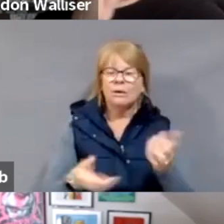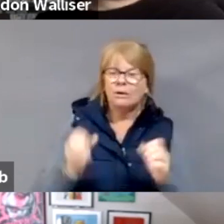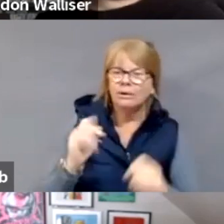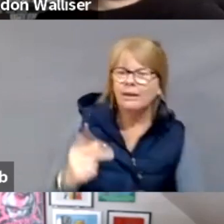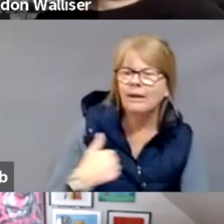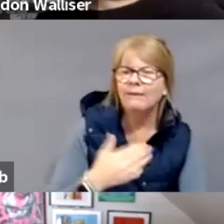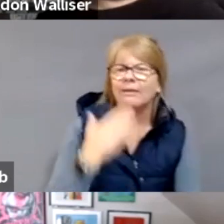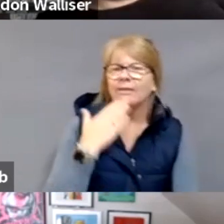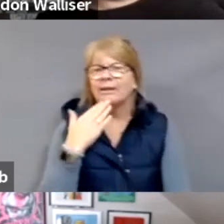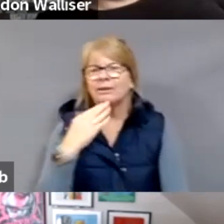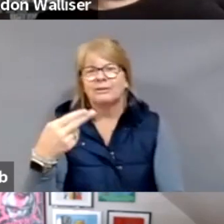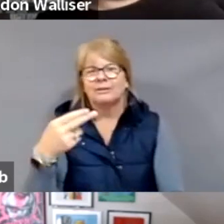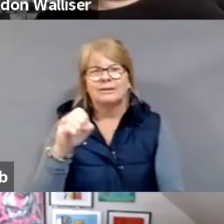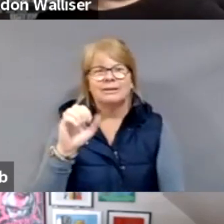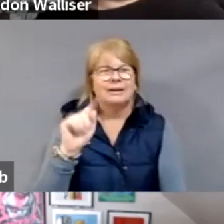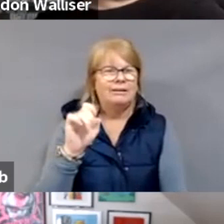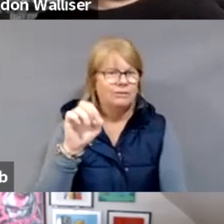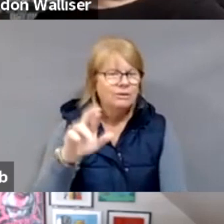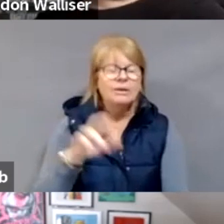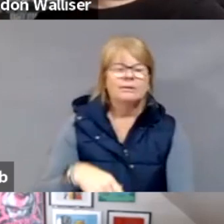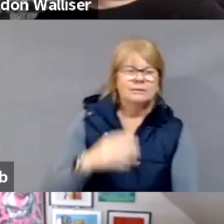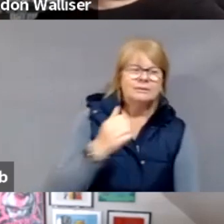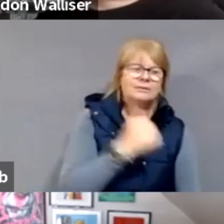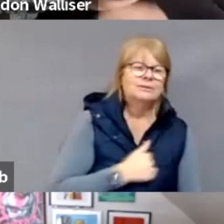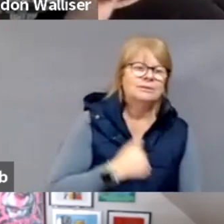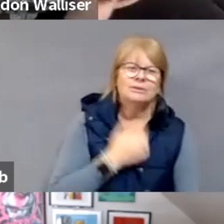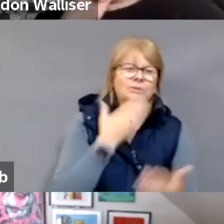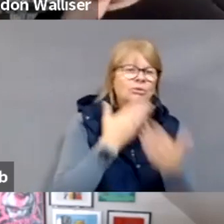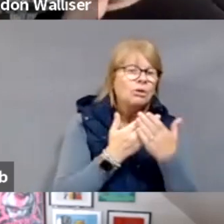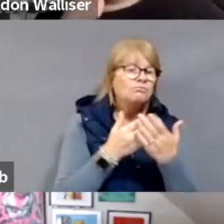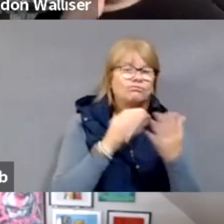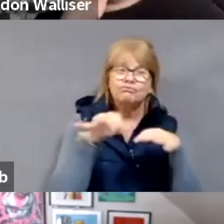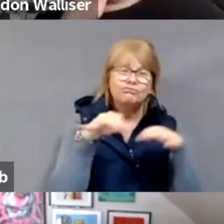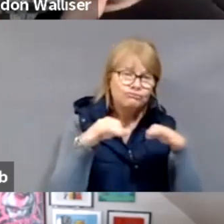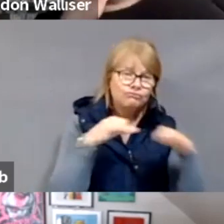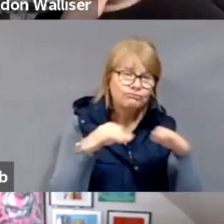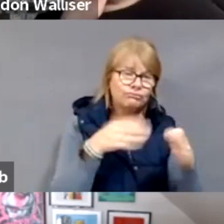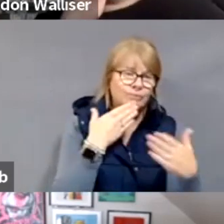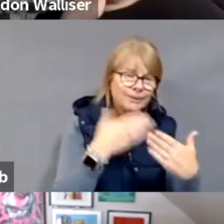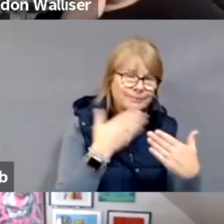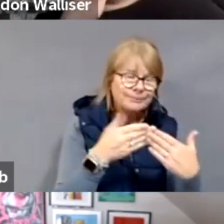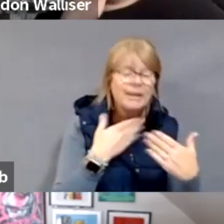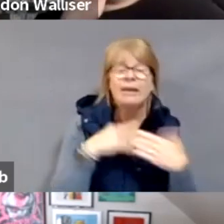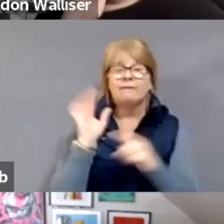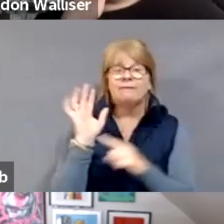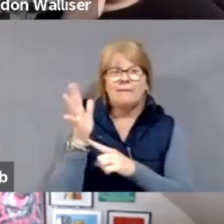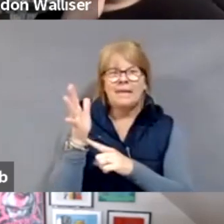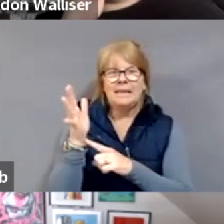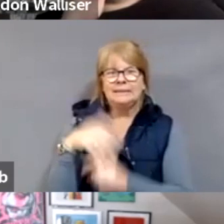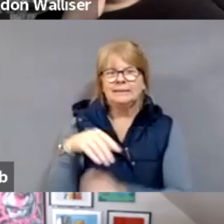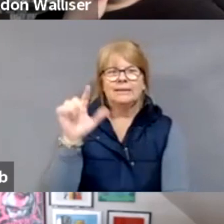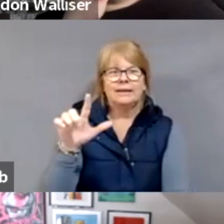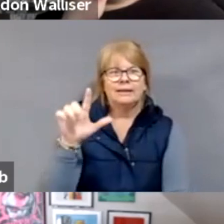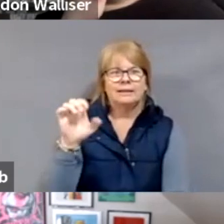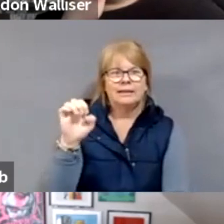got thank you, Heather. So articulate. I love that. We got 5 minutes left. Leon, you had your